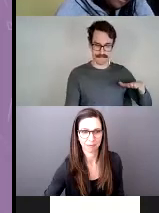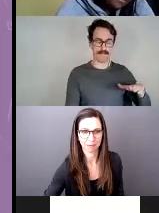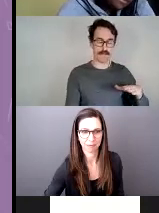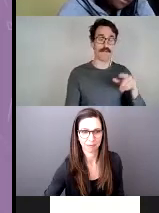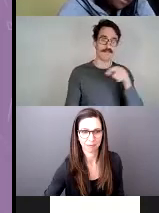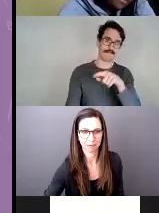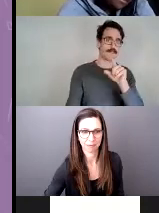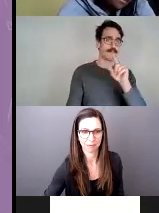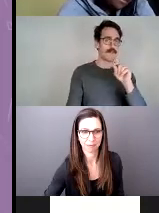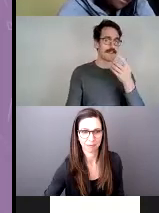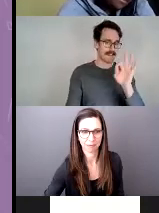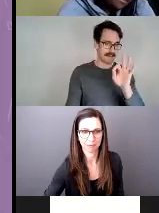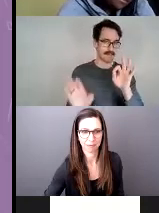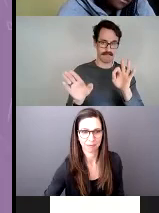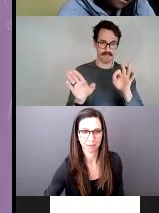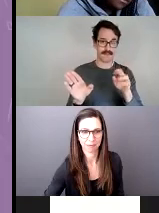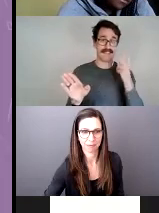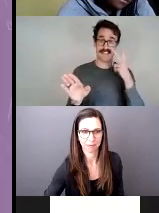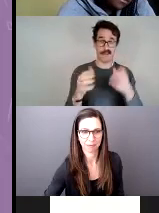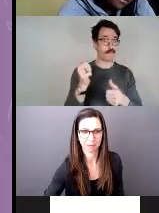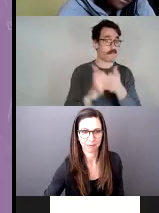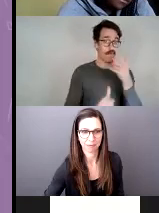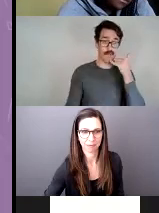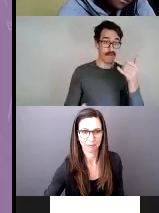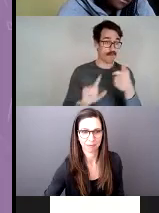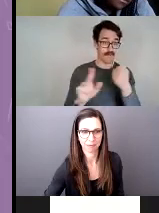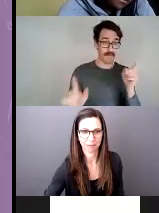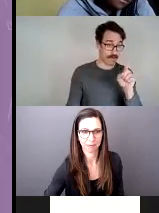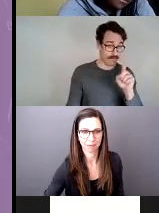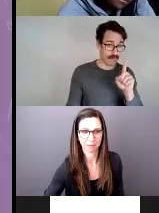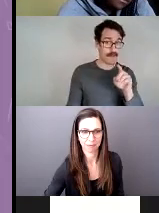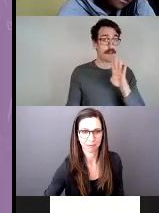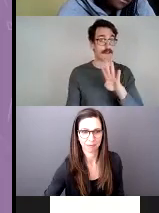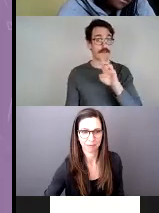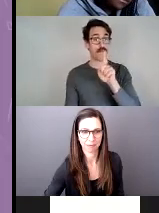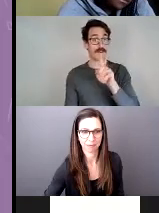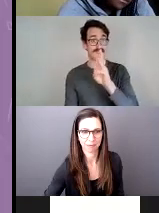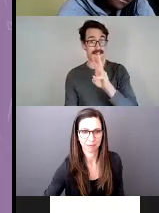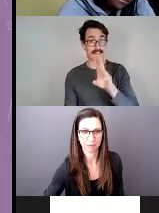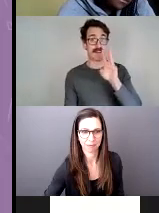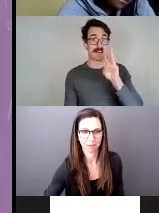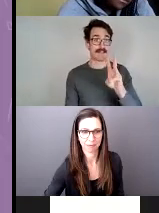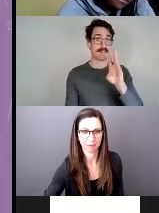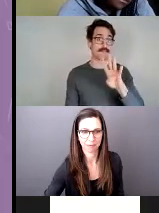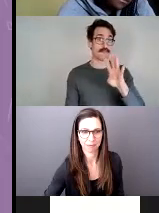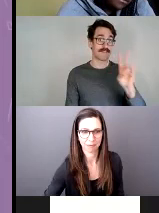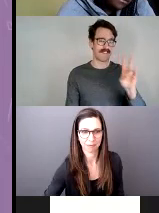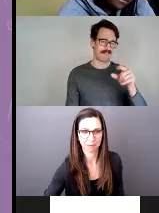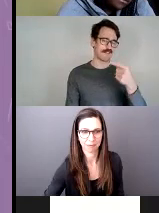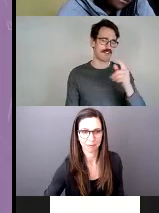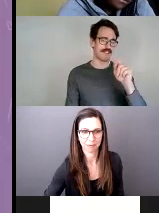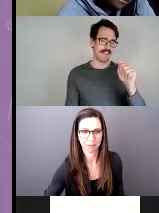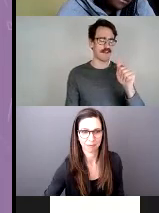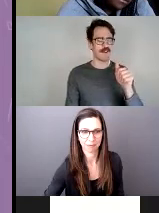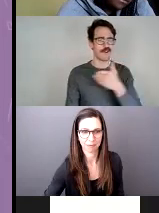2020. But you can see that the majority of the calls are coming from the 416-647 area, which is the GTA.